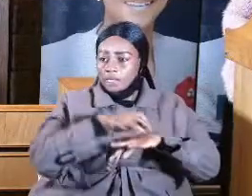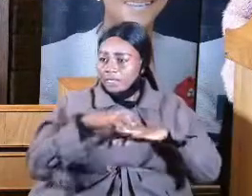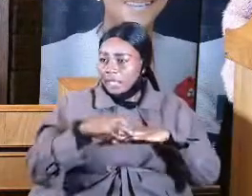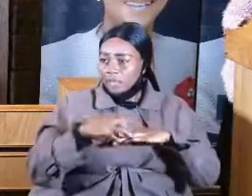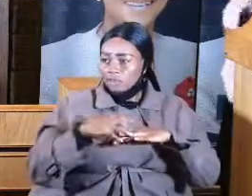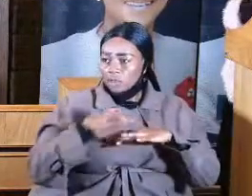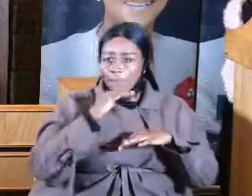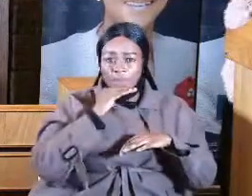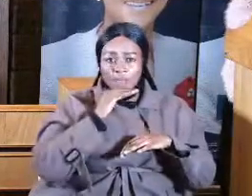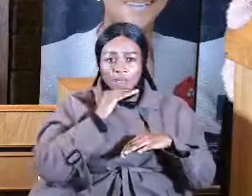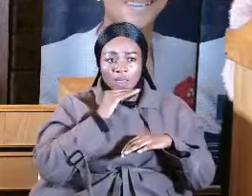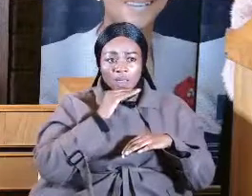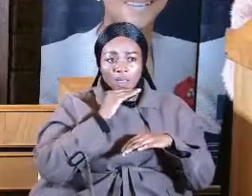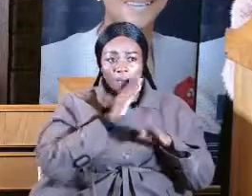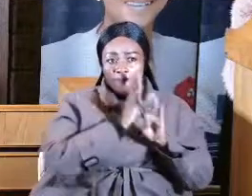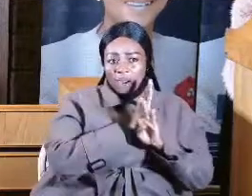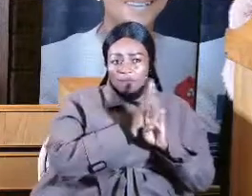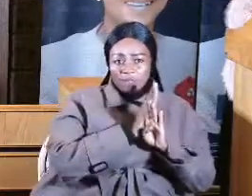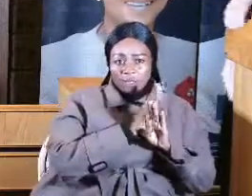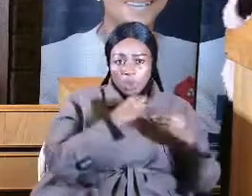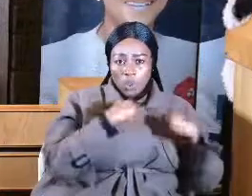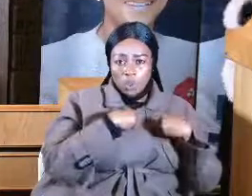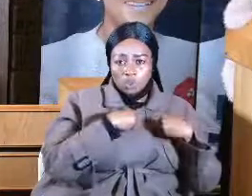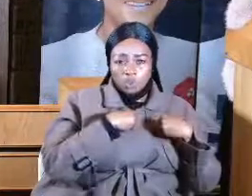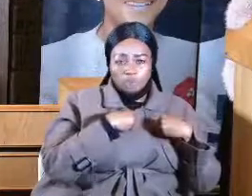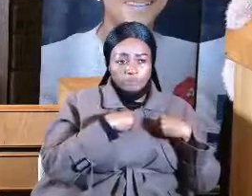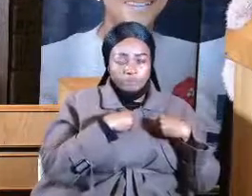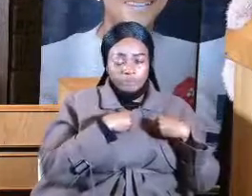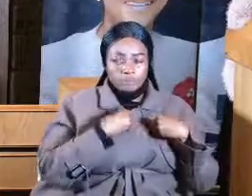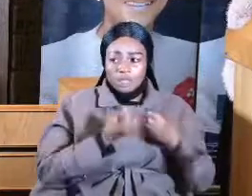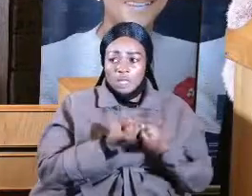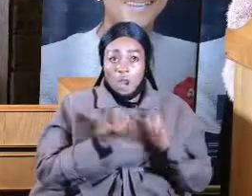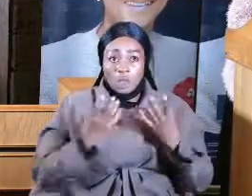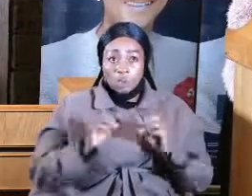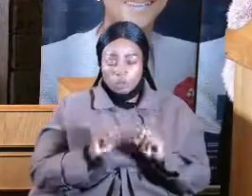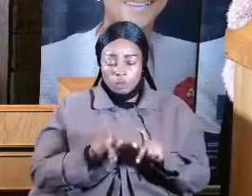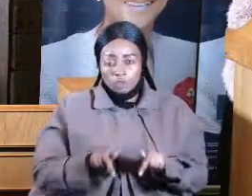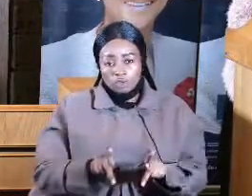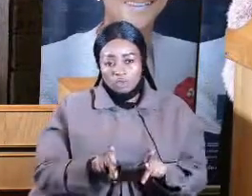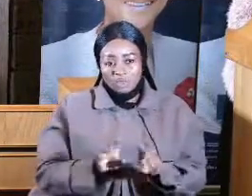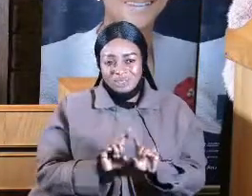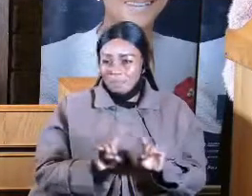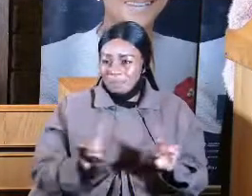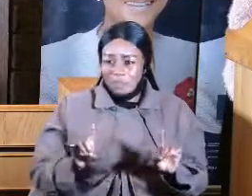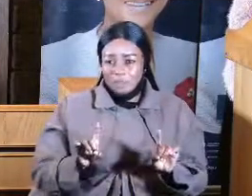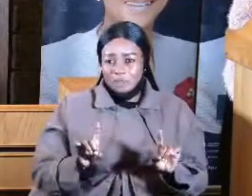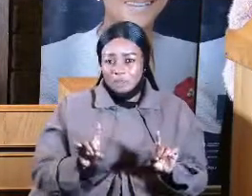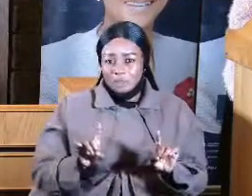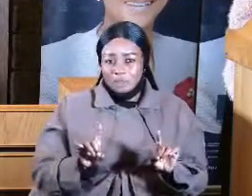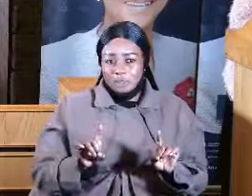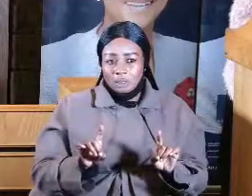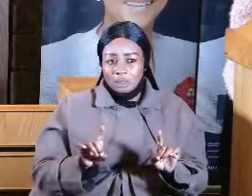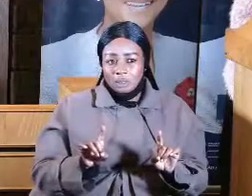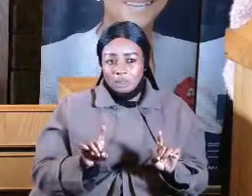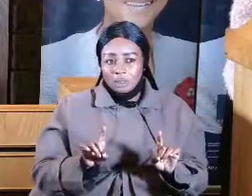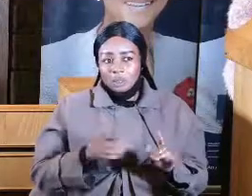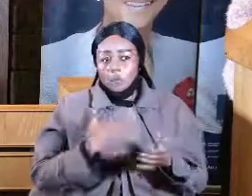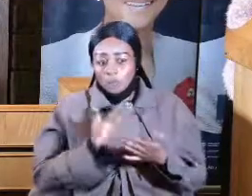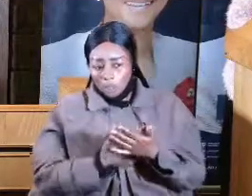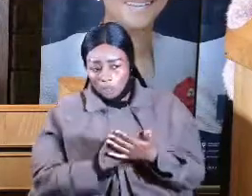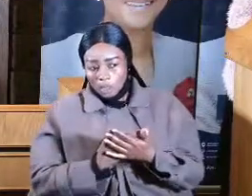primary agriculture or only. So there are a lot of opportunities in agriculture that one can even consider, you